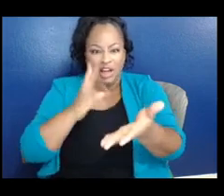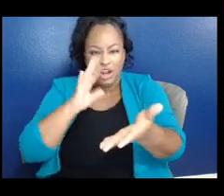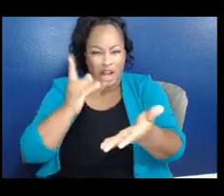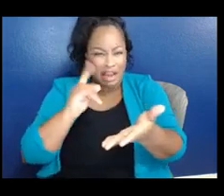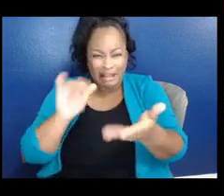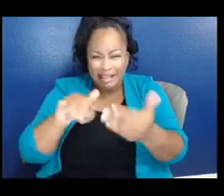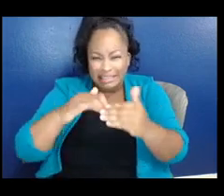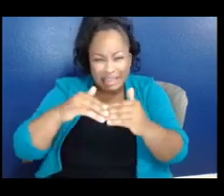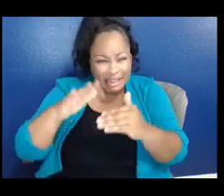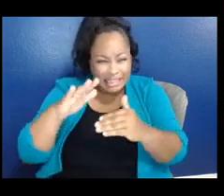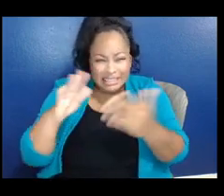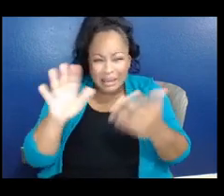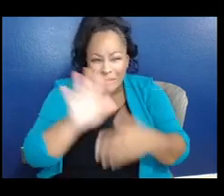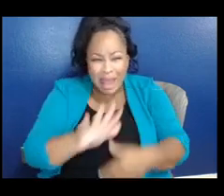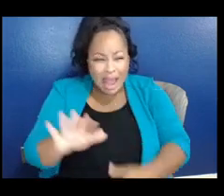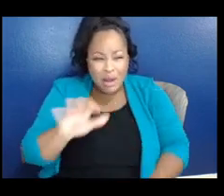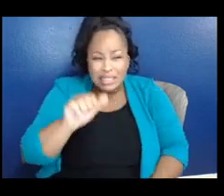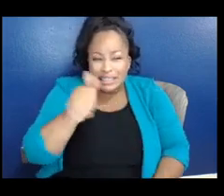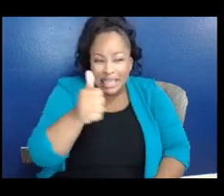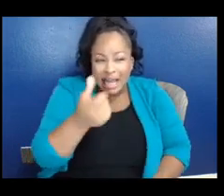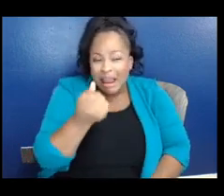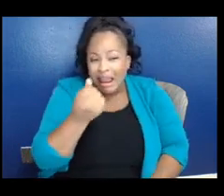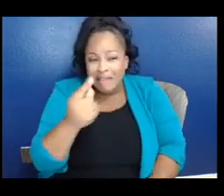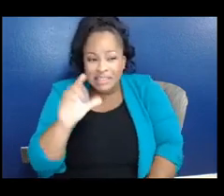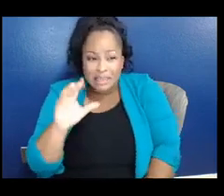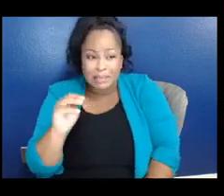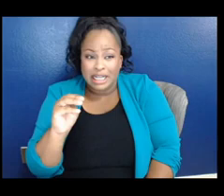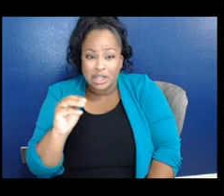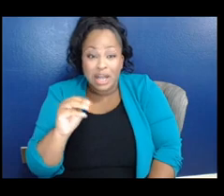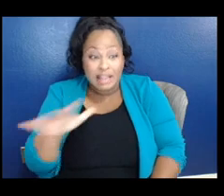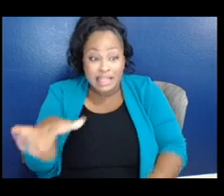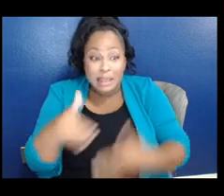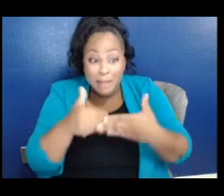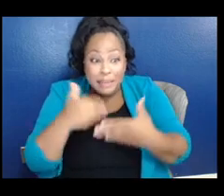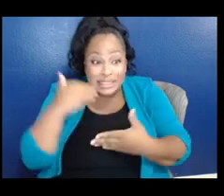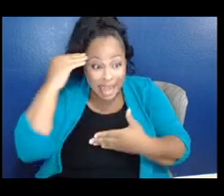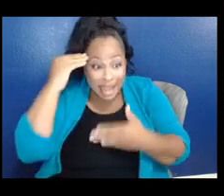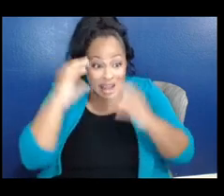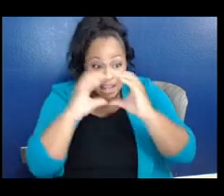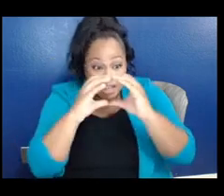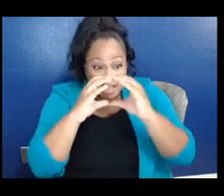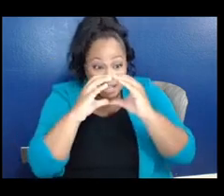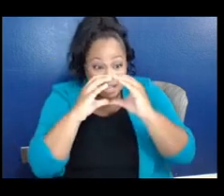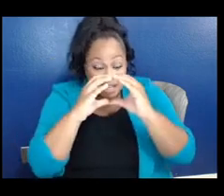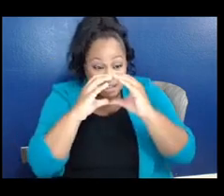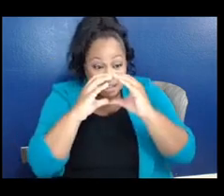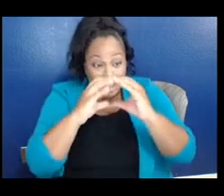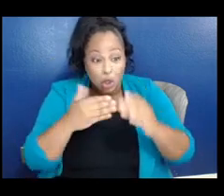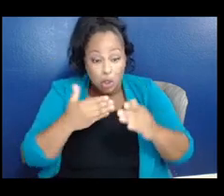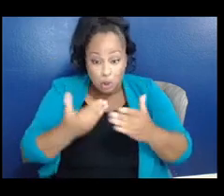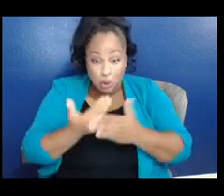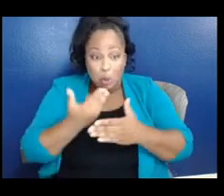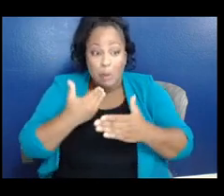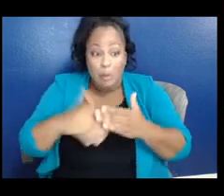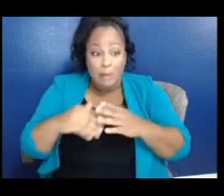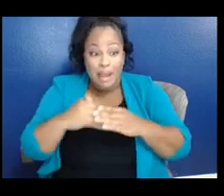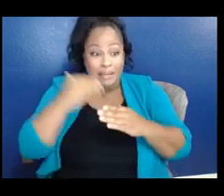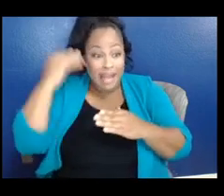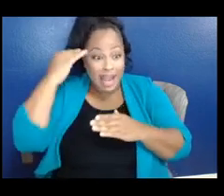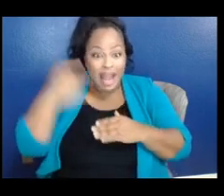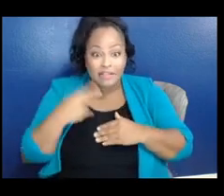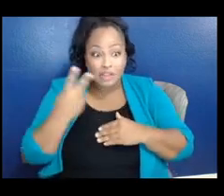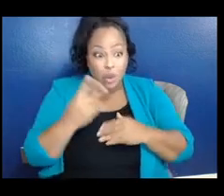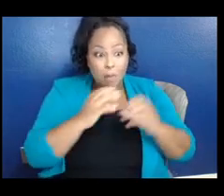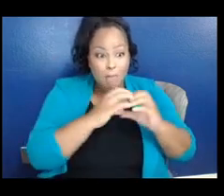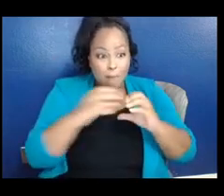And it looks like it's at least about 10 to 11 centimeters. A baby's head is 10 centimeters. A newborn baby's head is 10 centimeters. And there's